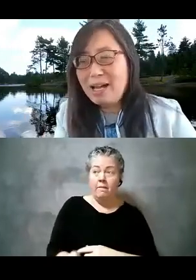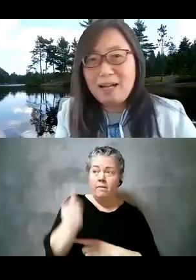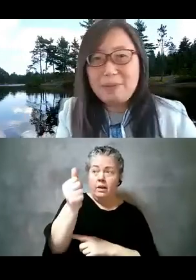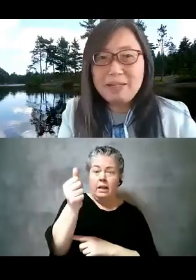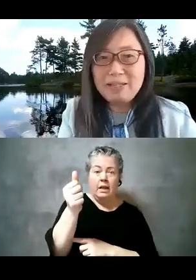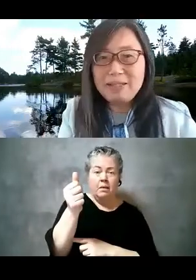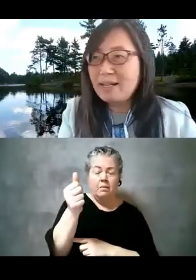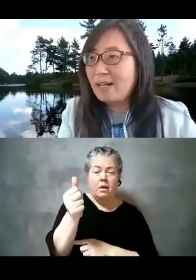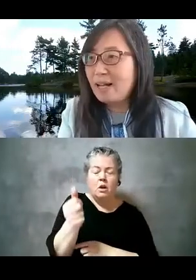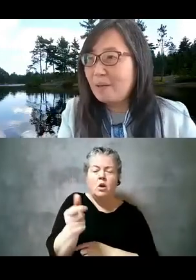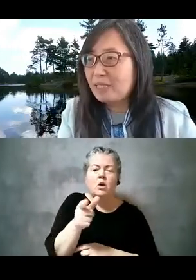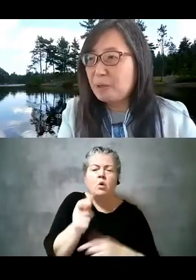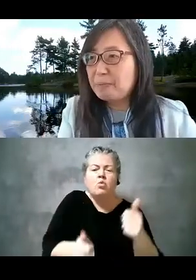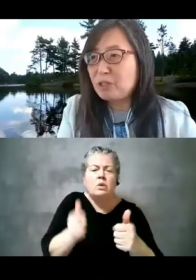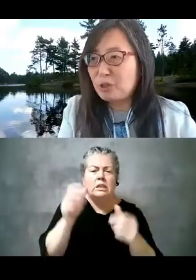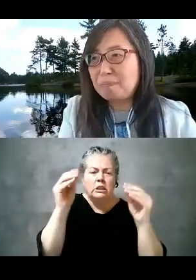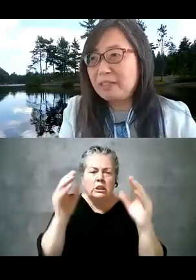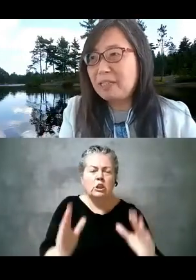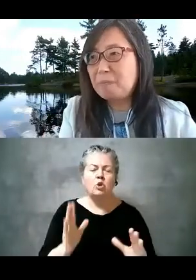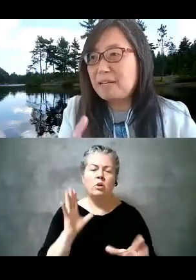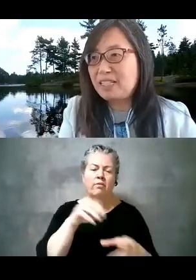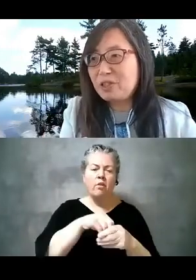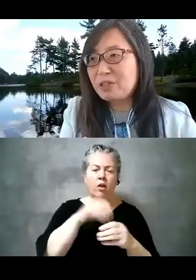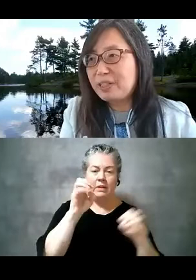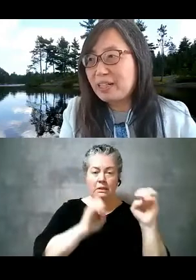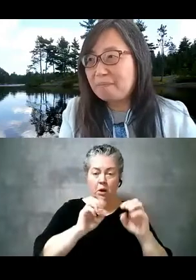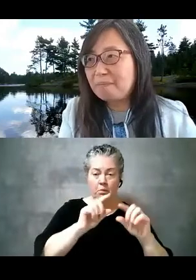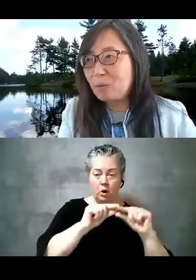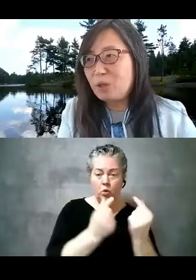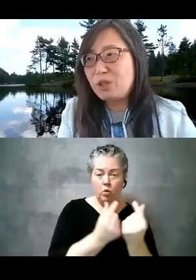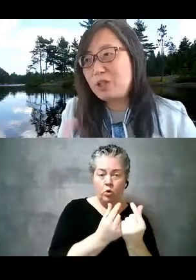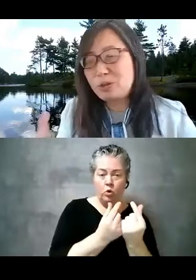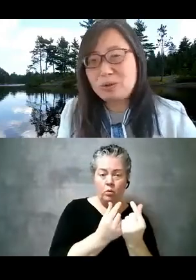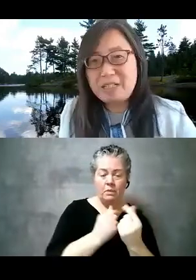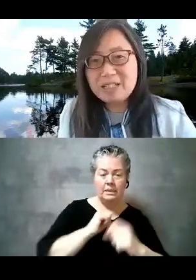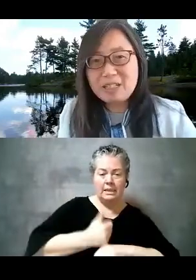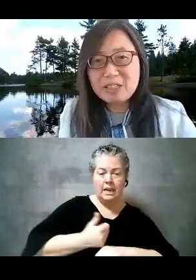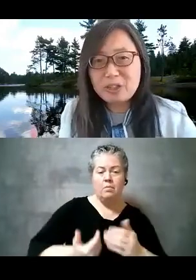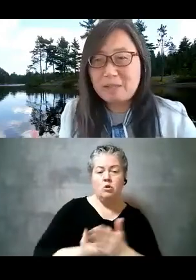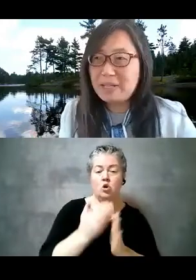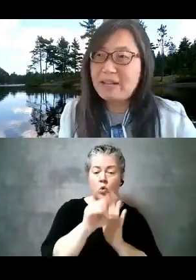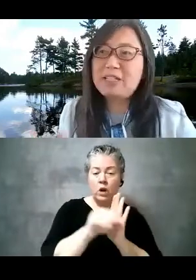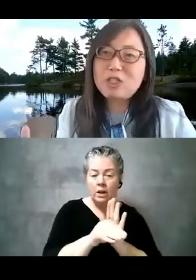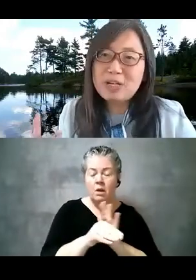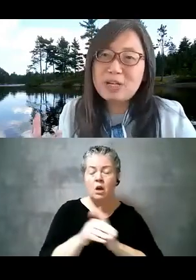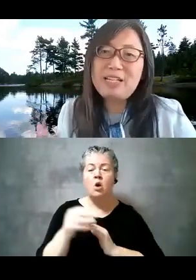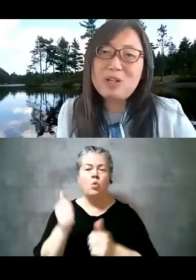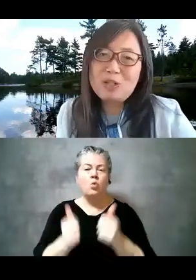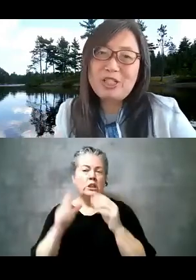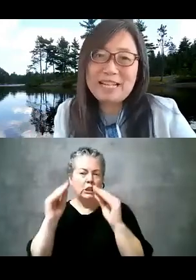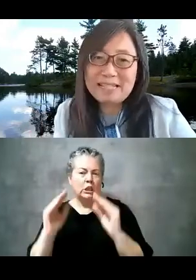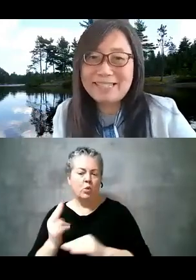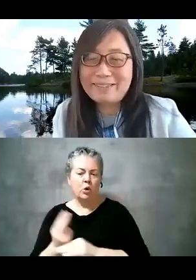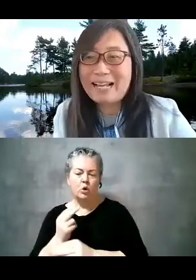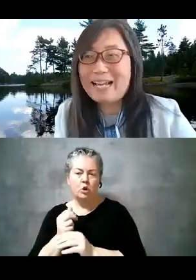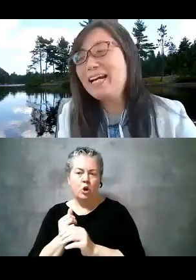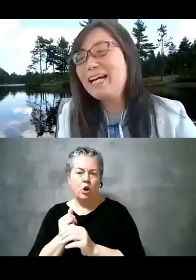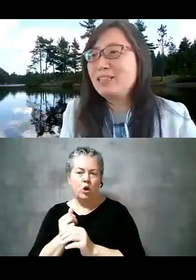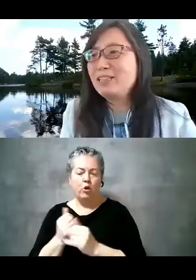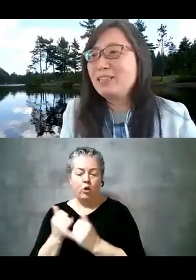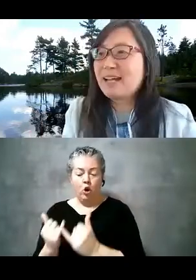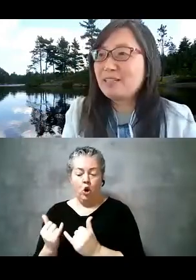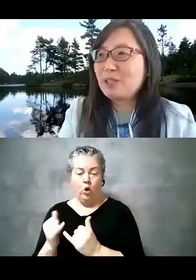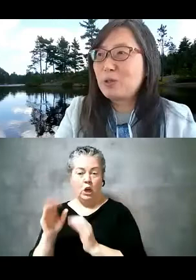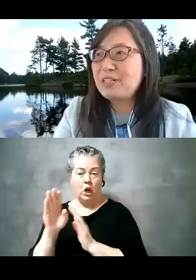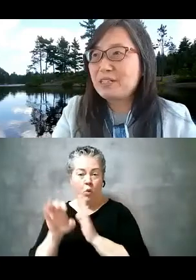to be in the experimental group, implement a new curriculum, which teachers will be in the current curriculum, every teacher will have an equal chance, right,